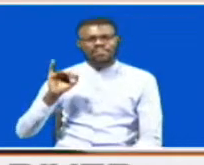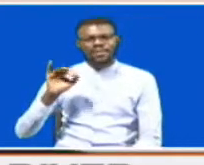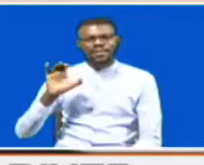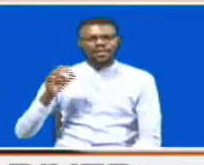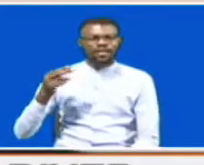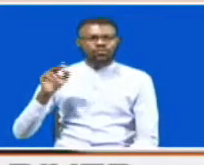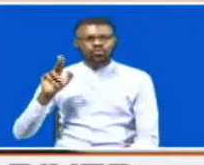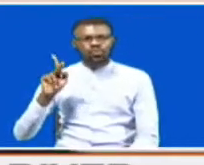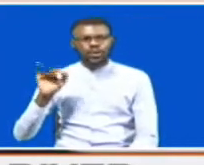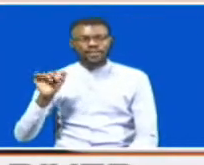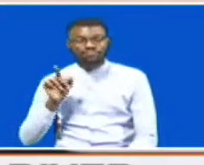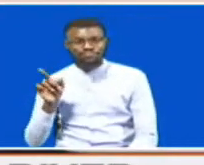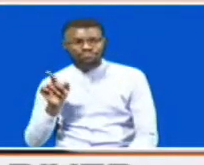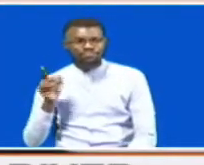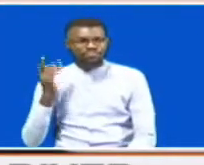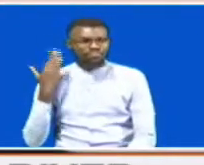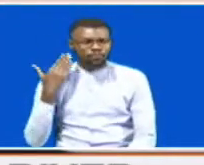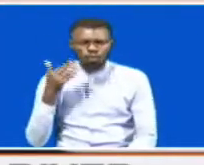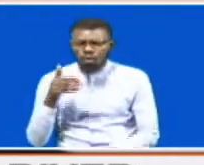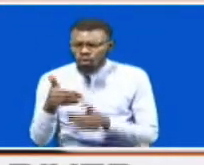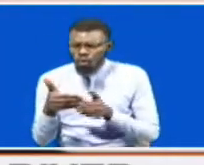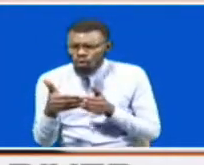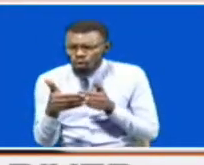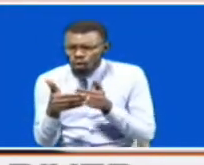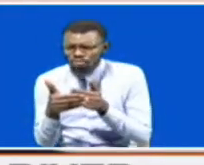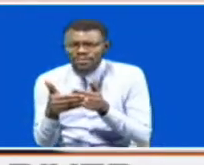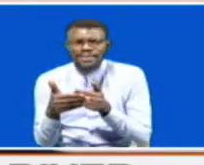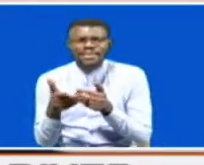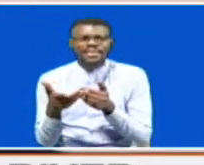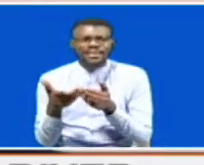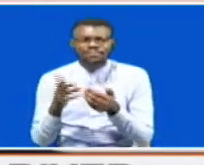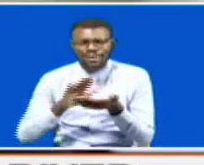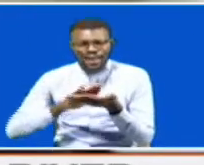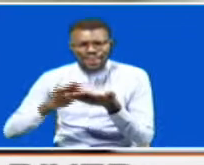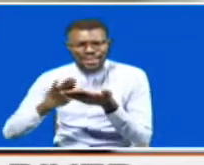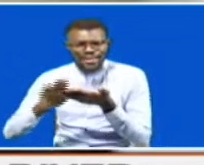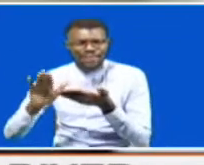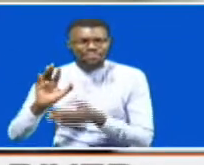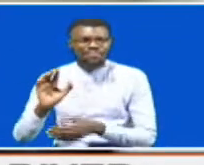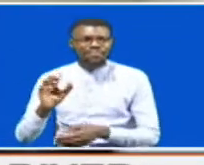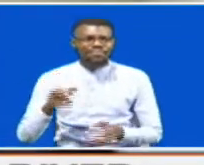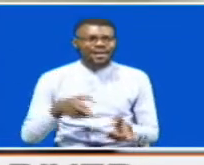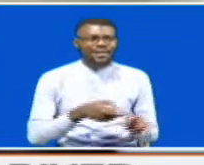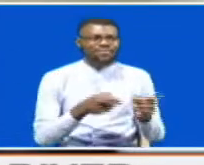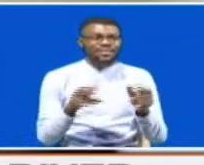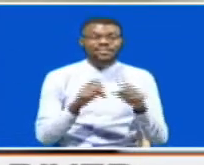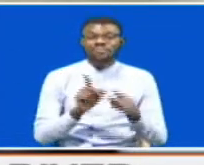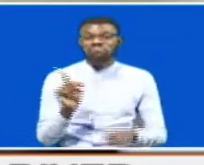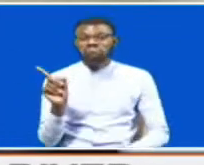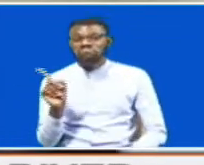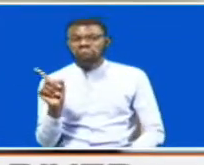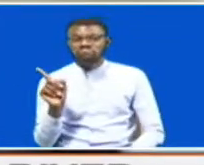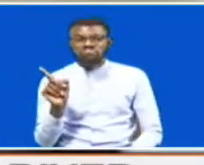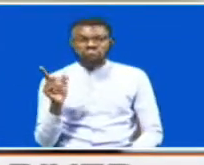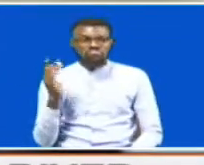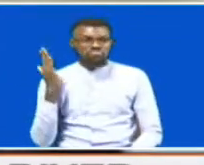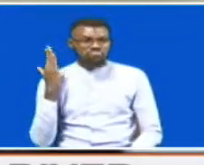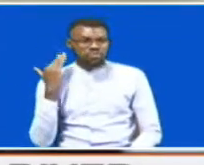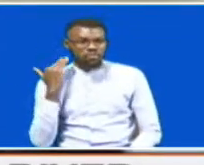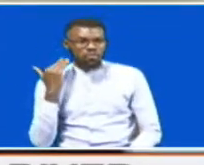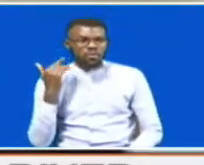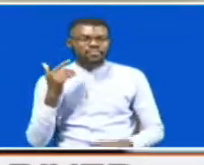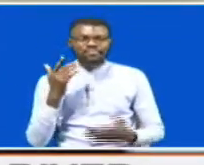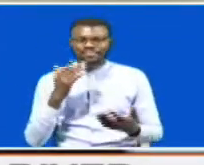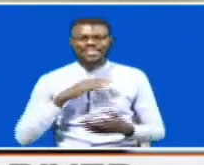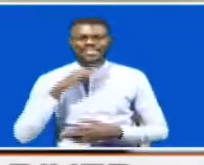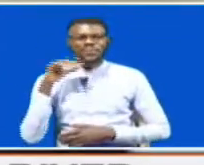be the only one who came close to achieving a total cleanup of this river. Another man who came a distance second is